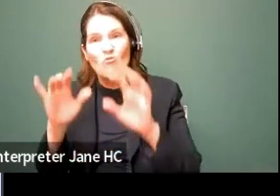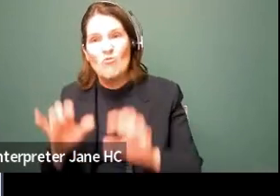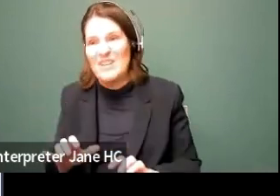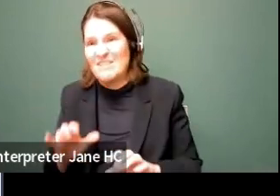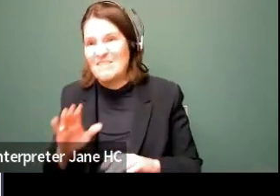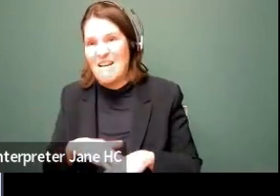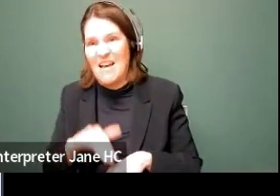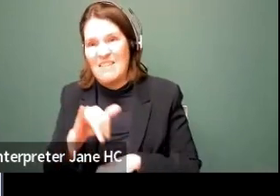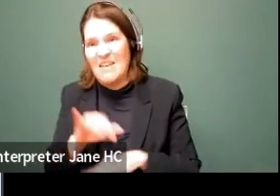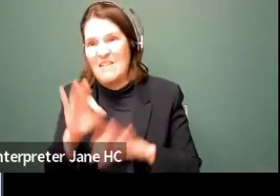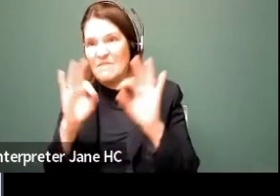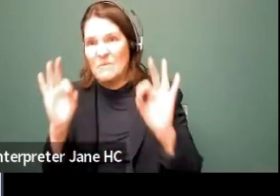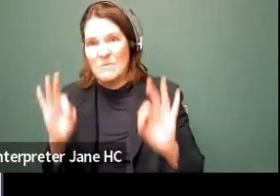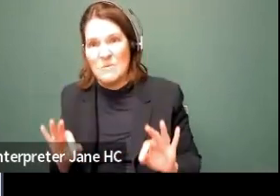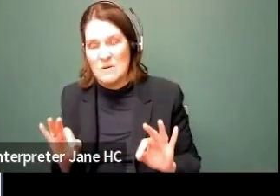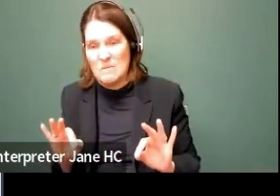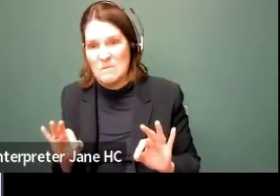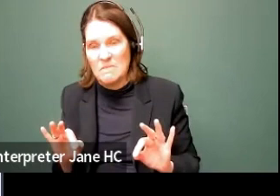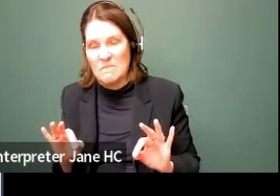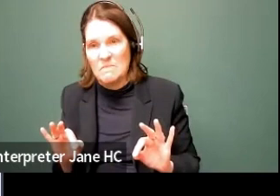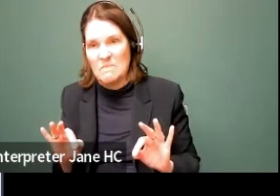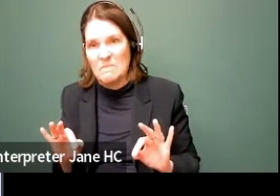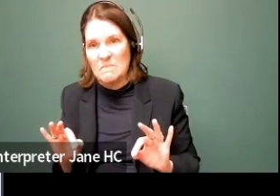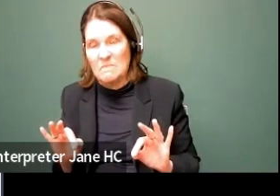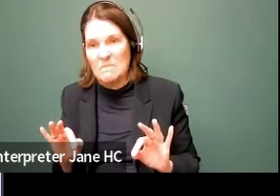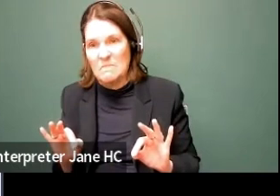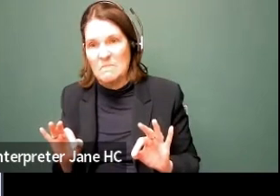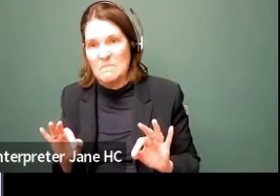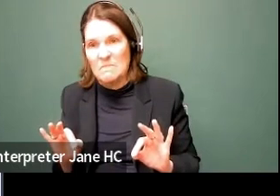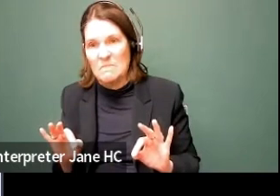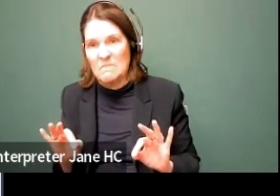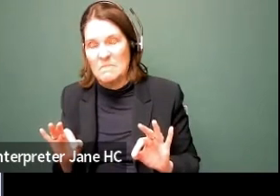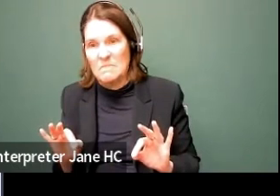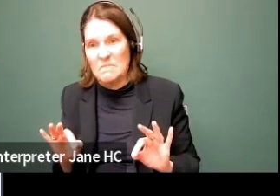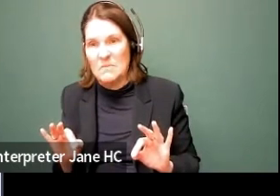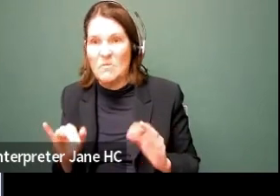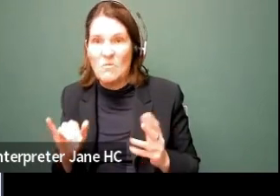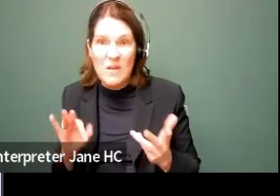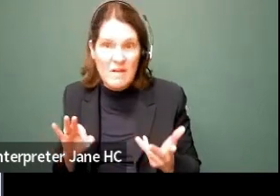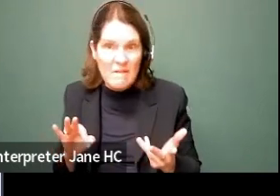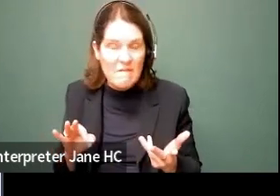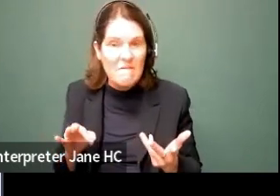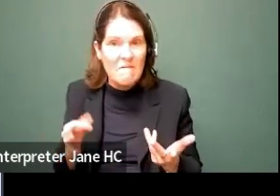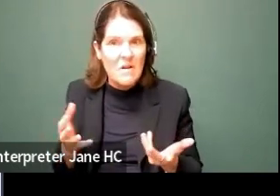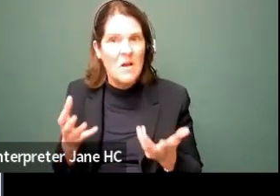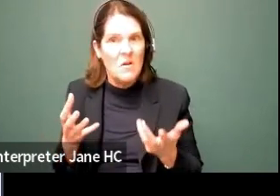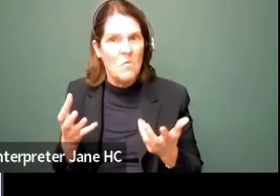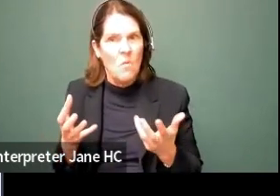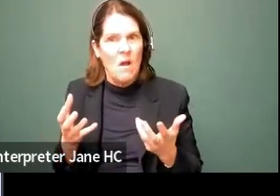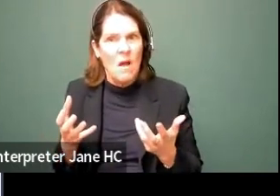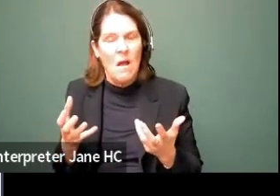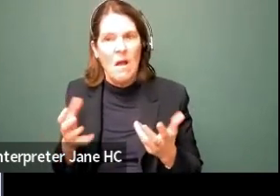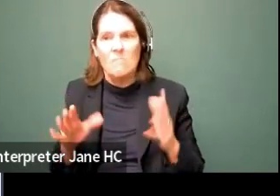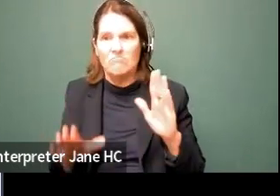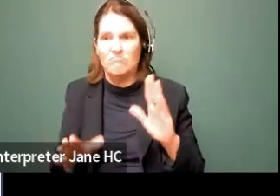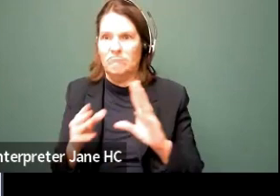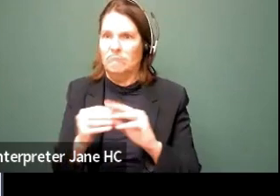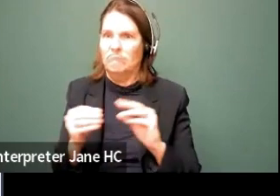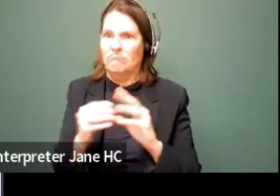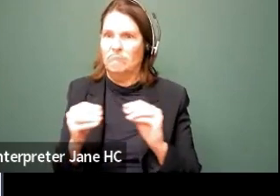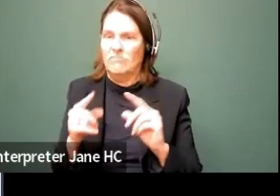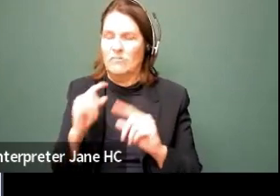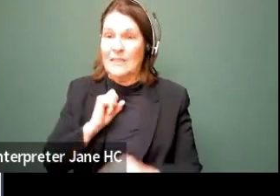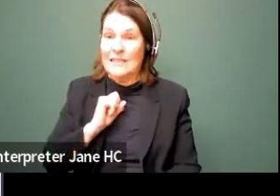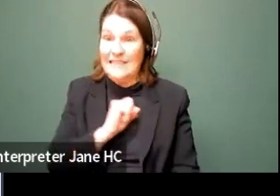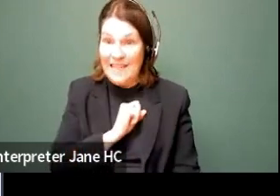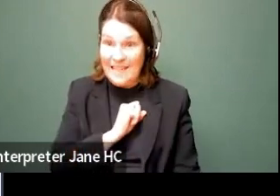form. So if there is a bill that you would like to submit testimony on, you will